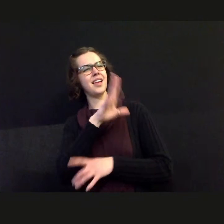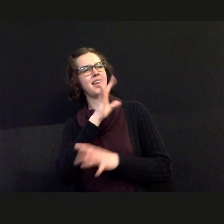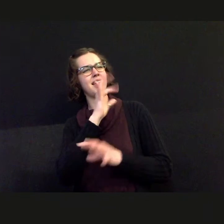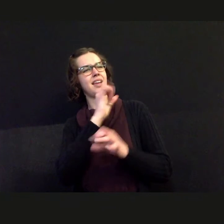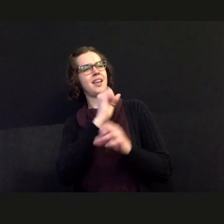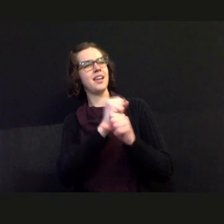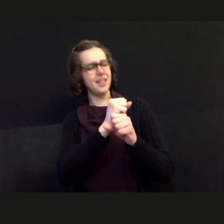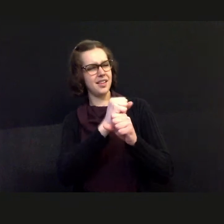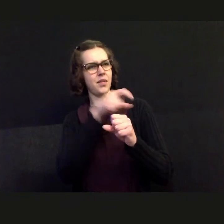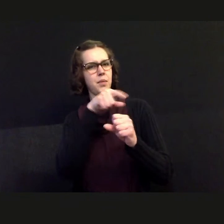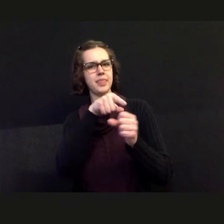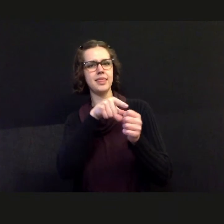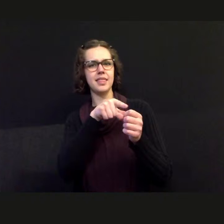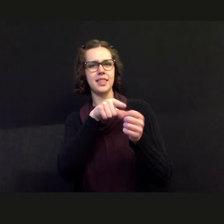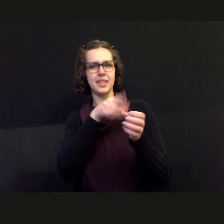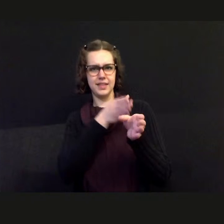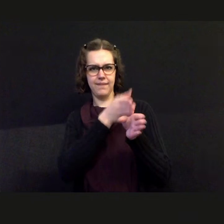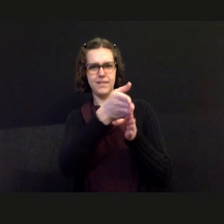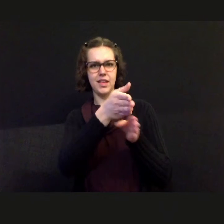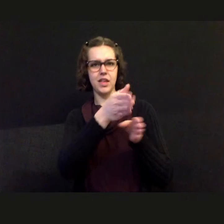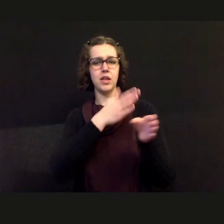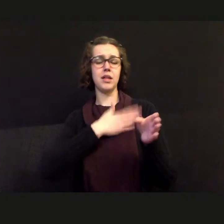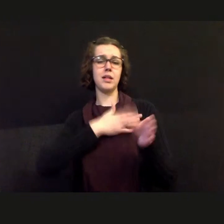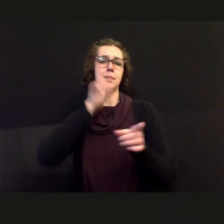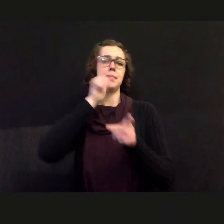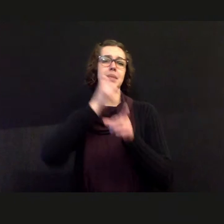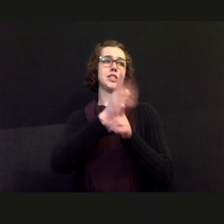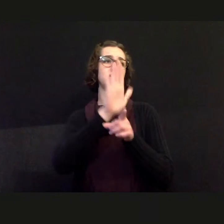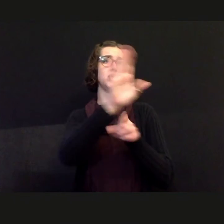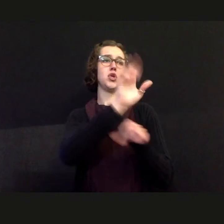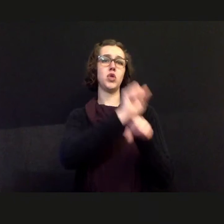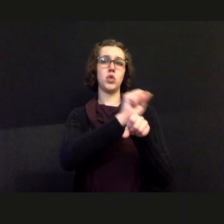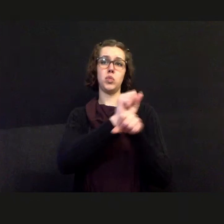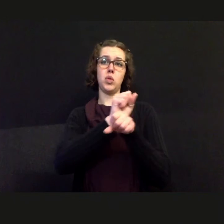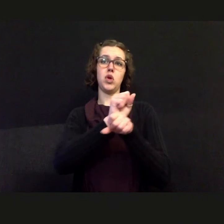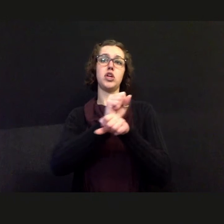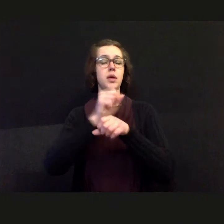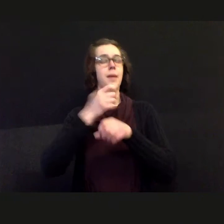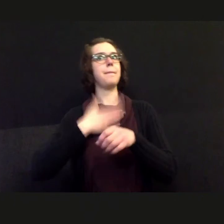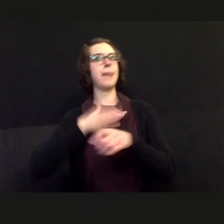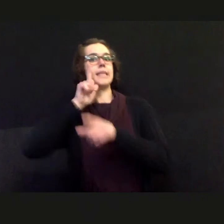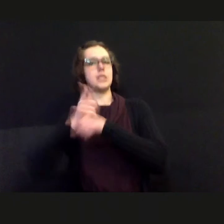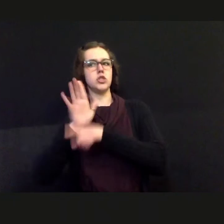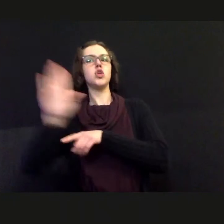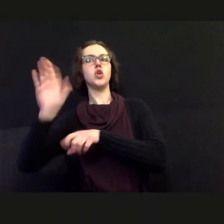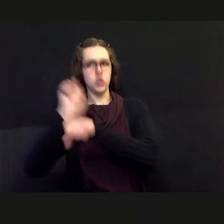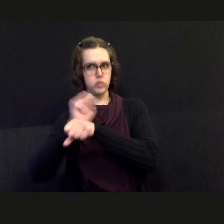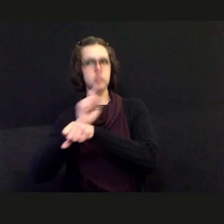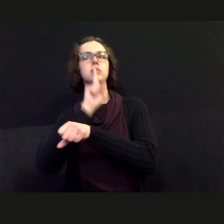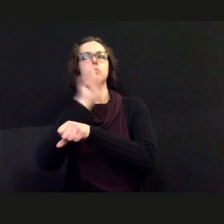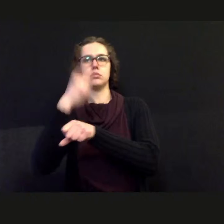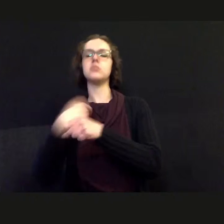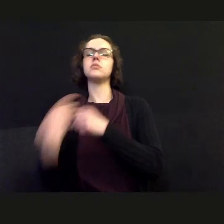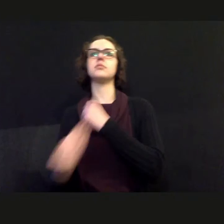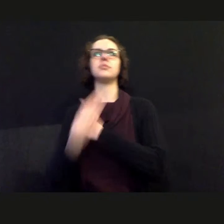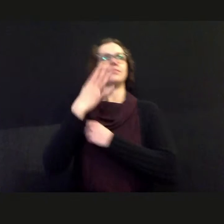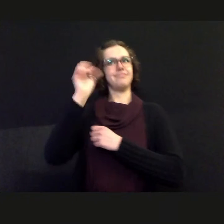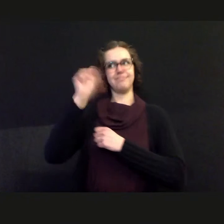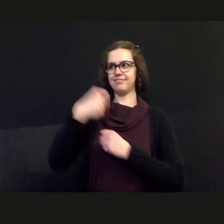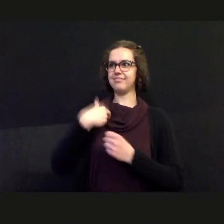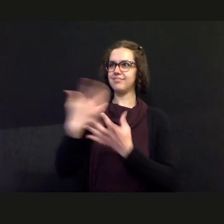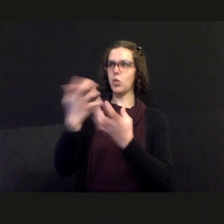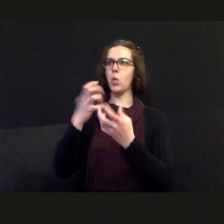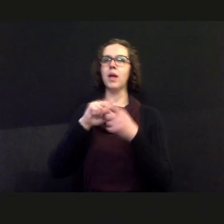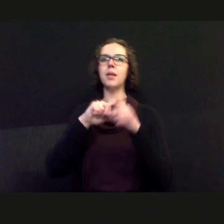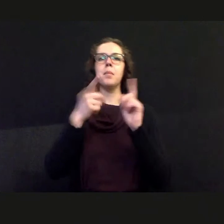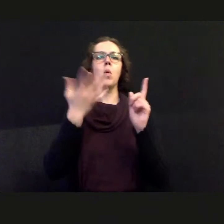subfield. I mean, my sister's work was what got me started. But then what kept me in there and what kept me coming from the linguistic anthro approach